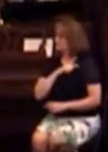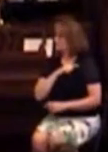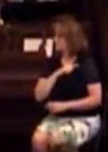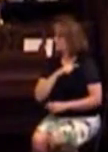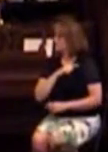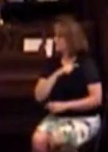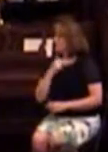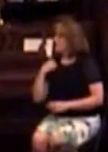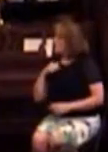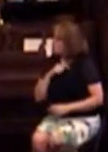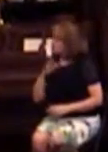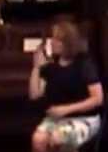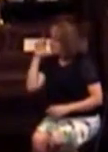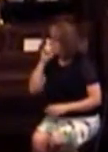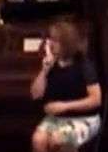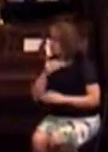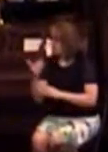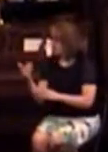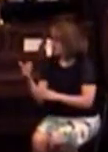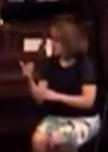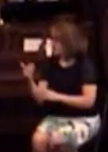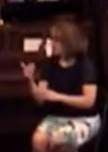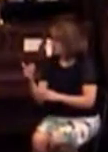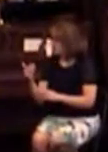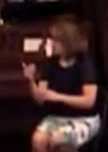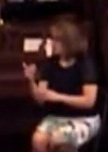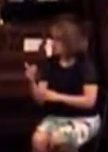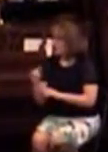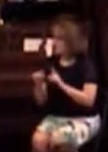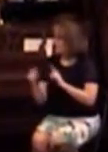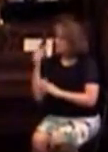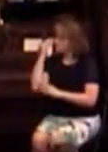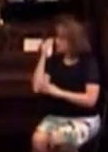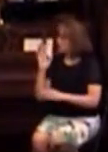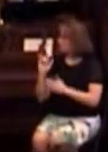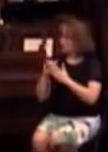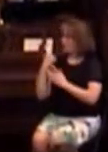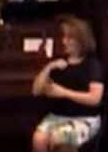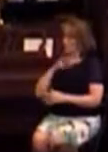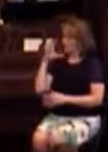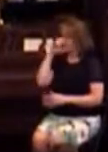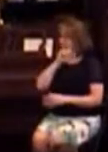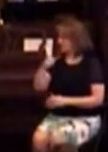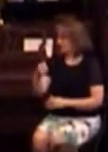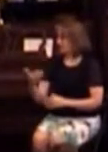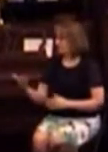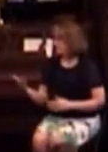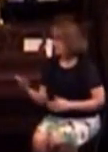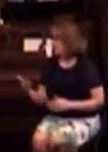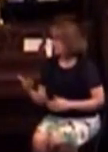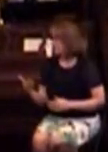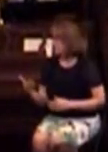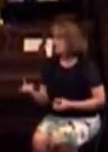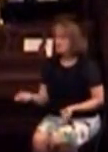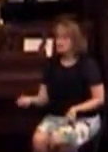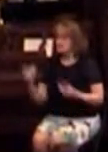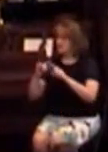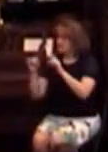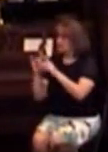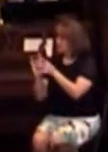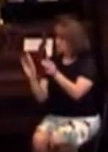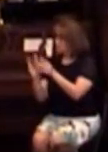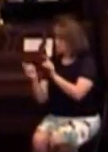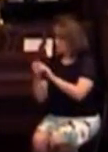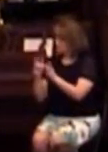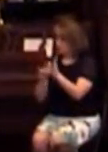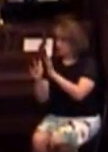So I'm finished with that blind story. I want to talk about another blind story. This is all kinds of blind stories in the Bible. So I want to talk about two more guys that are